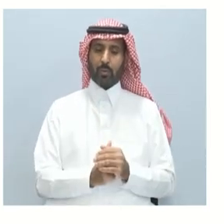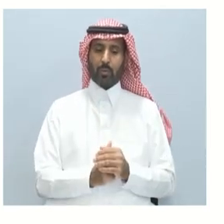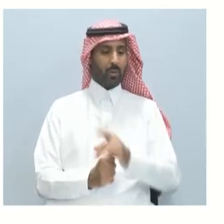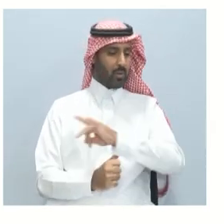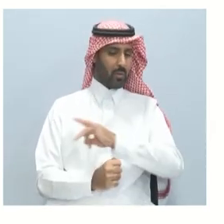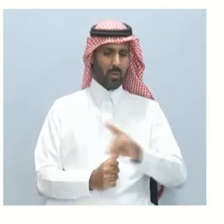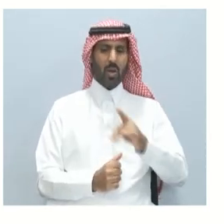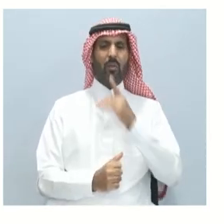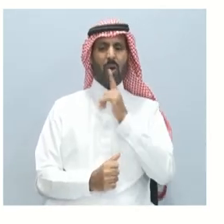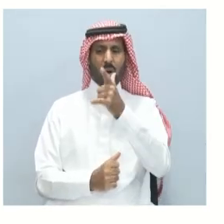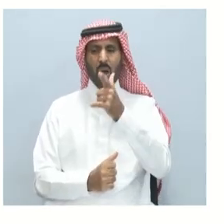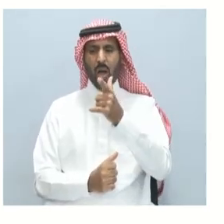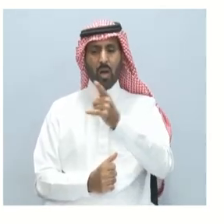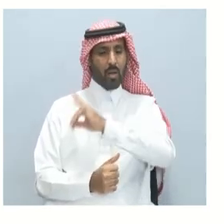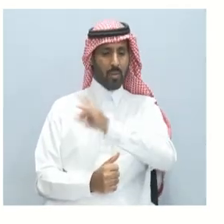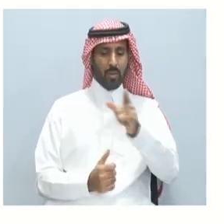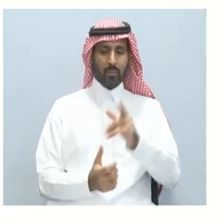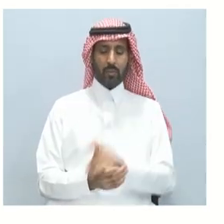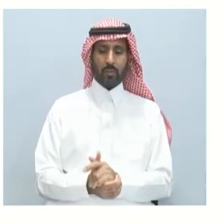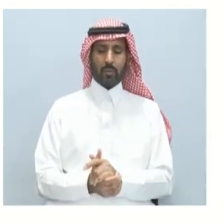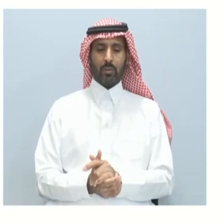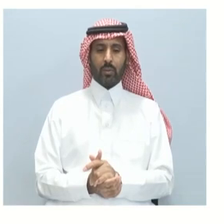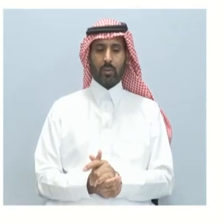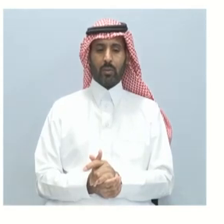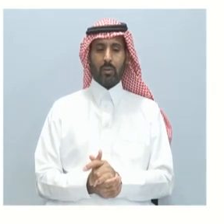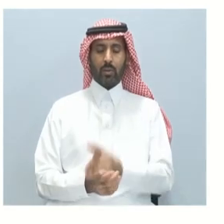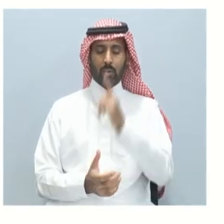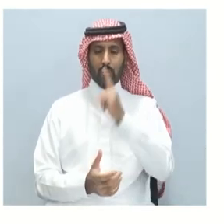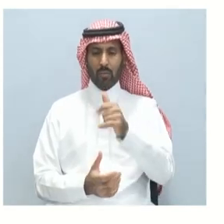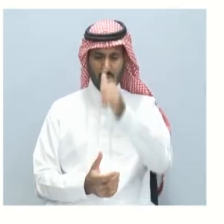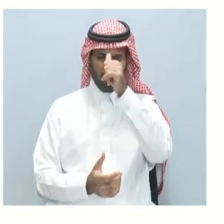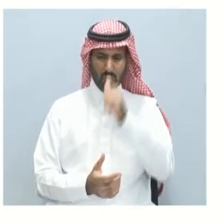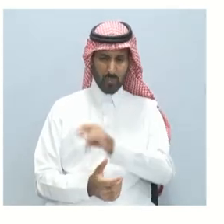never raised his voice, never lost his temper,